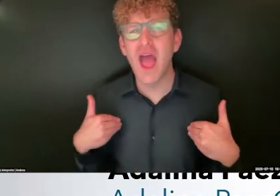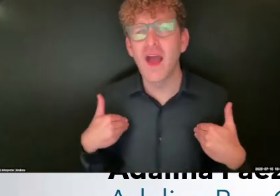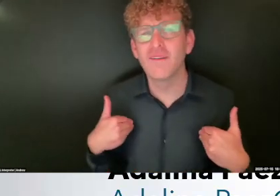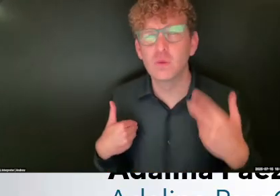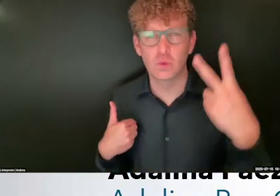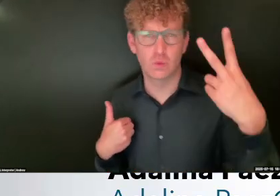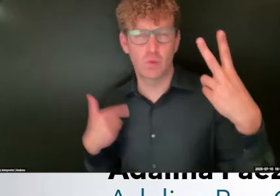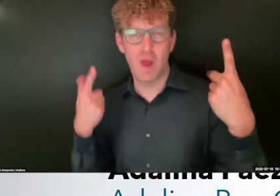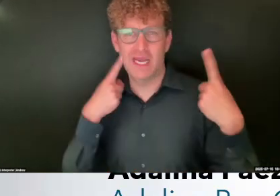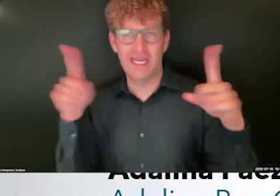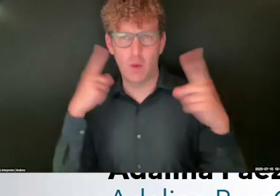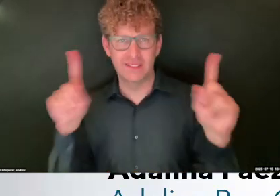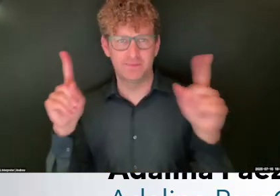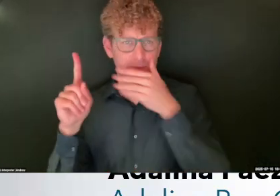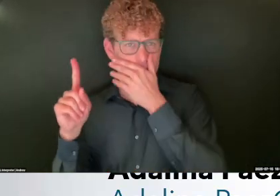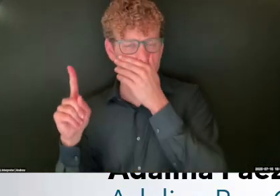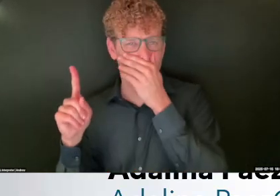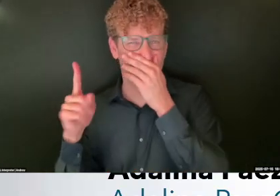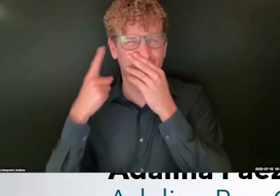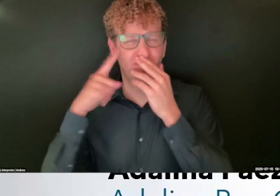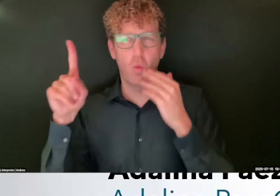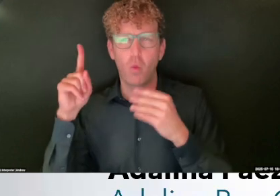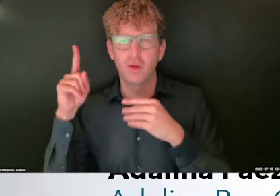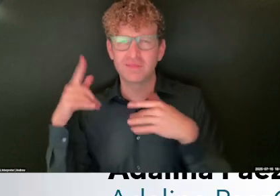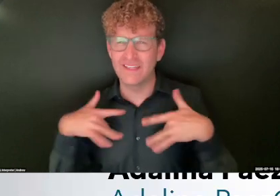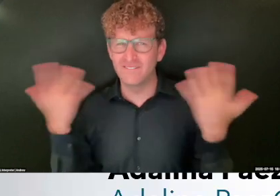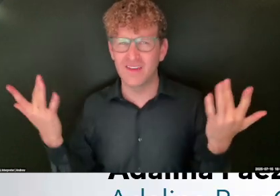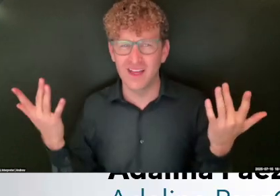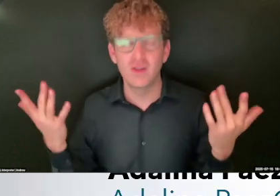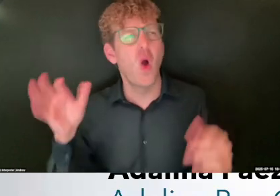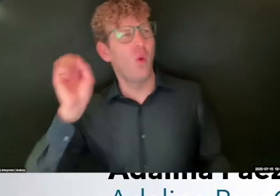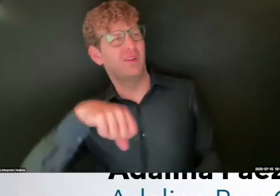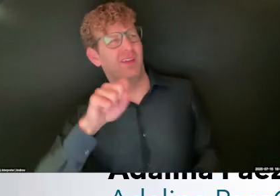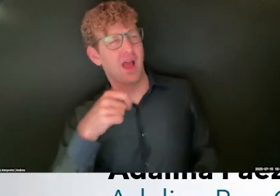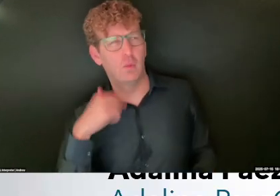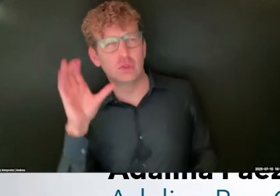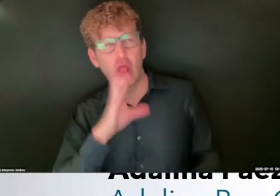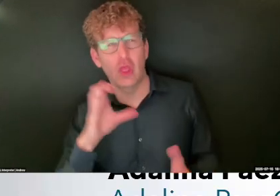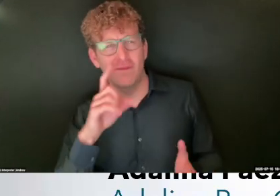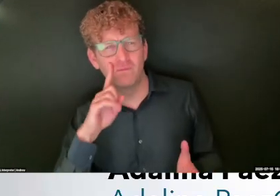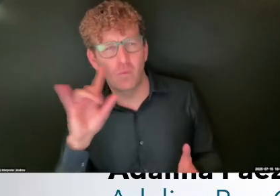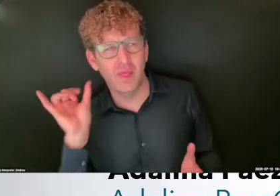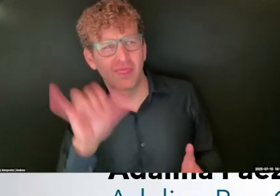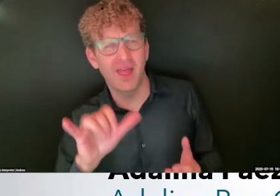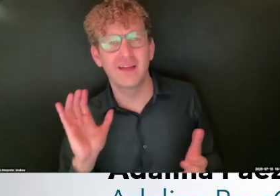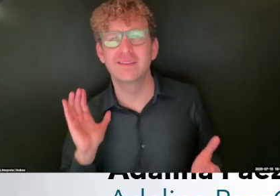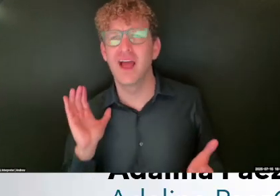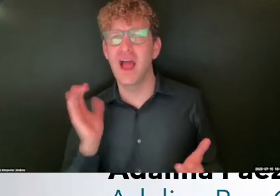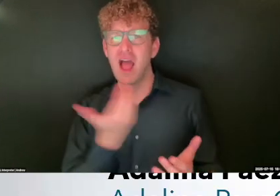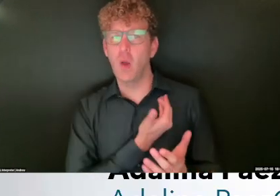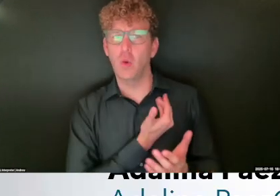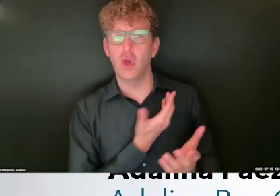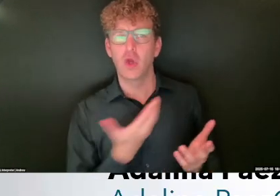two additional events. Yeah, that's what I was looking for. I was also looking for our listserv